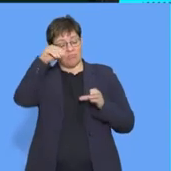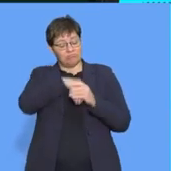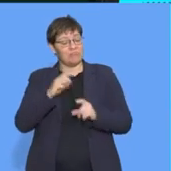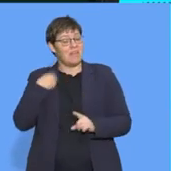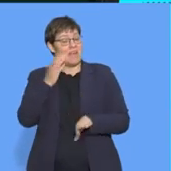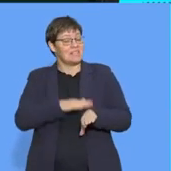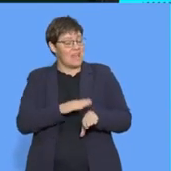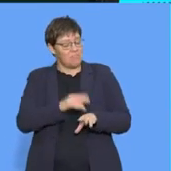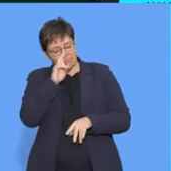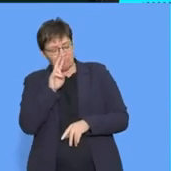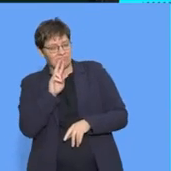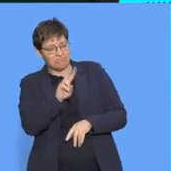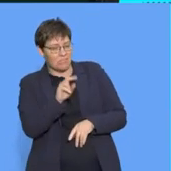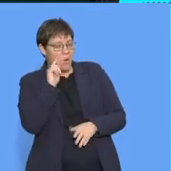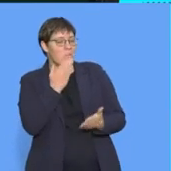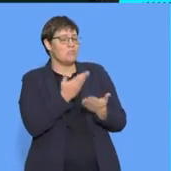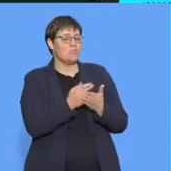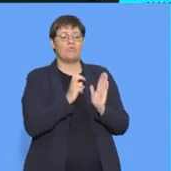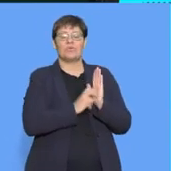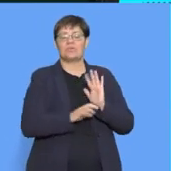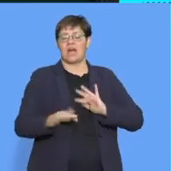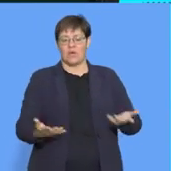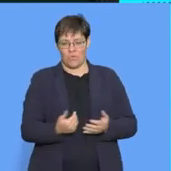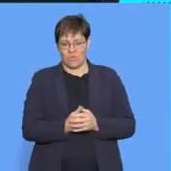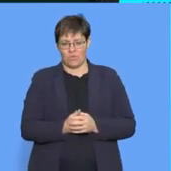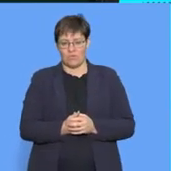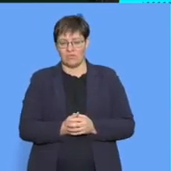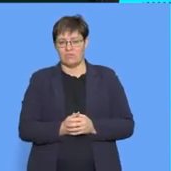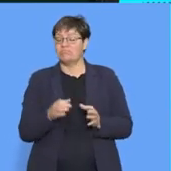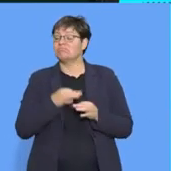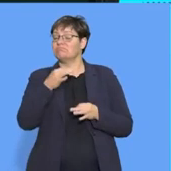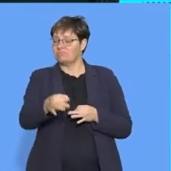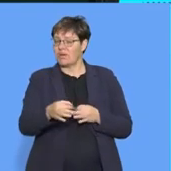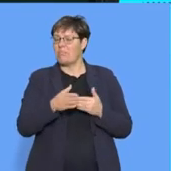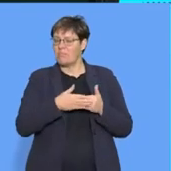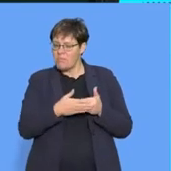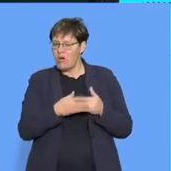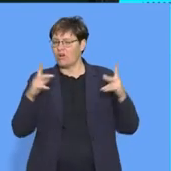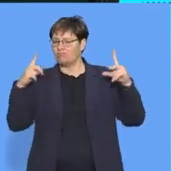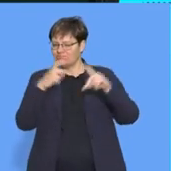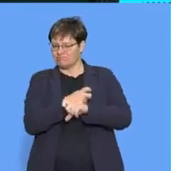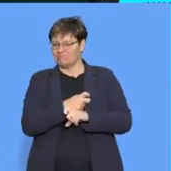hope you join me next time where we'll be looking at some of the proofs of these rules, and we will be